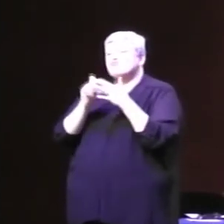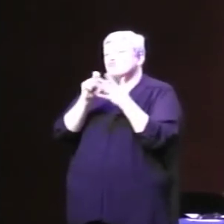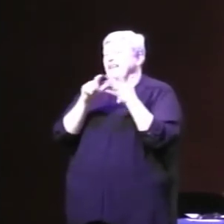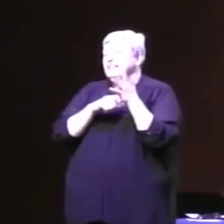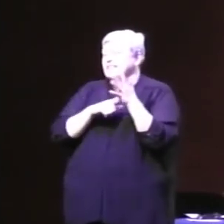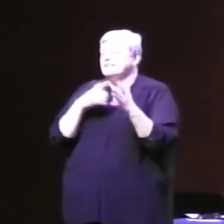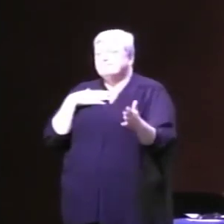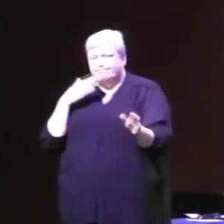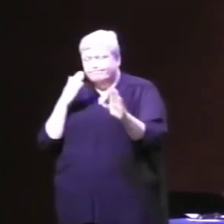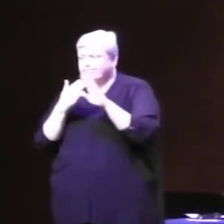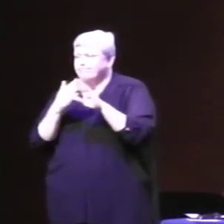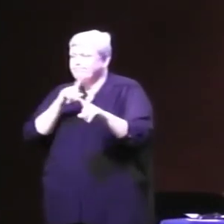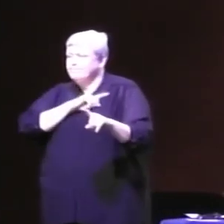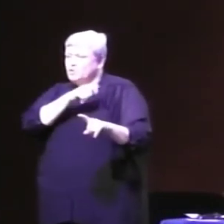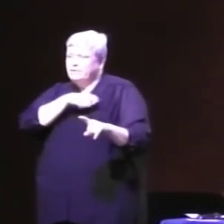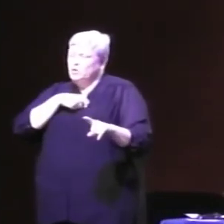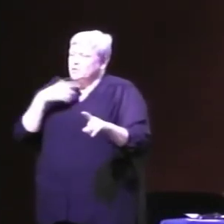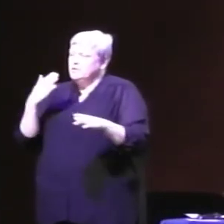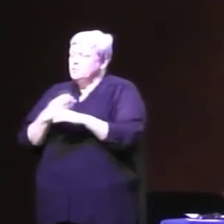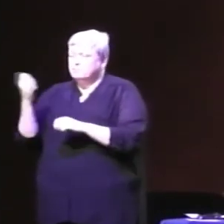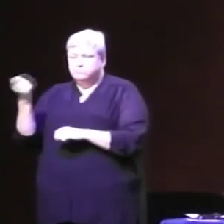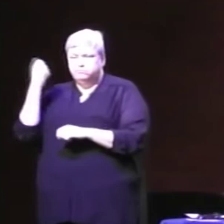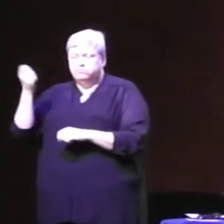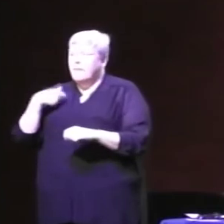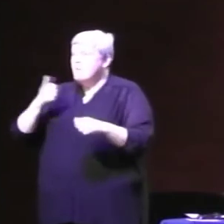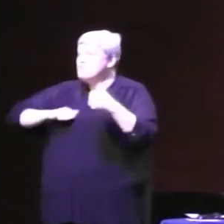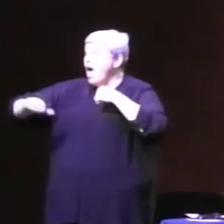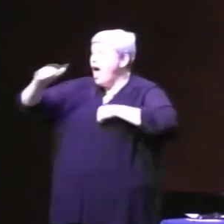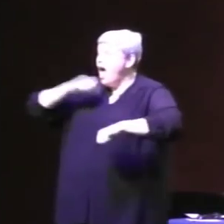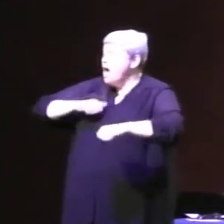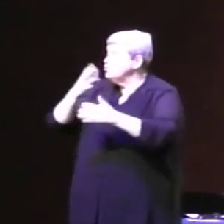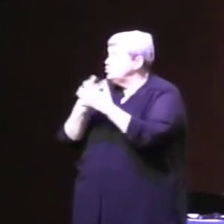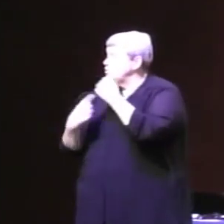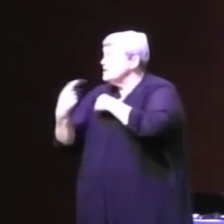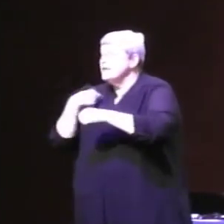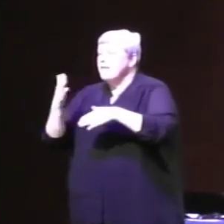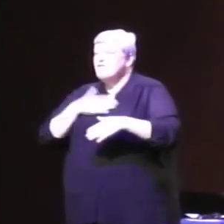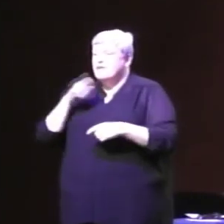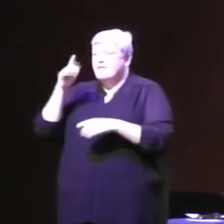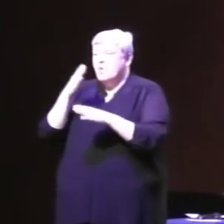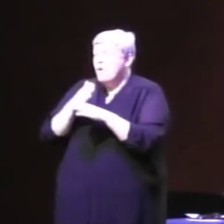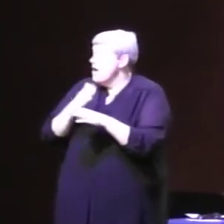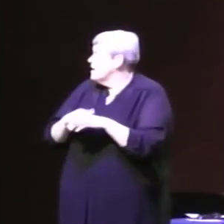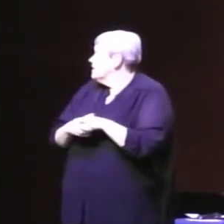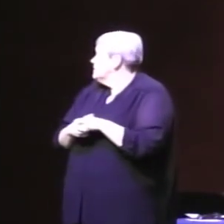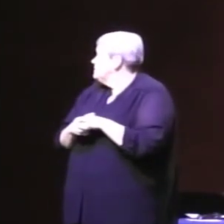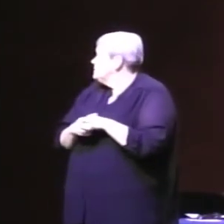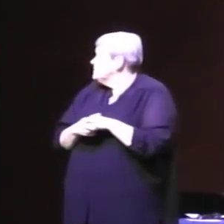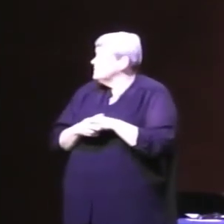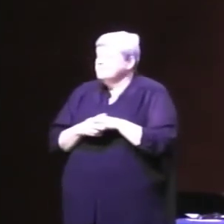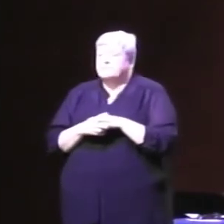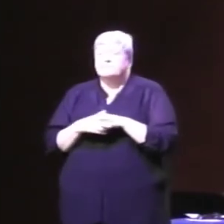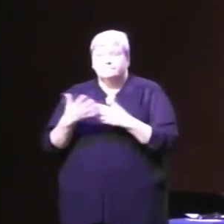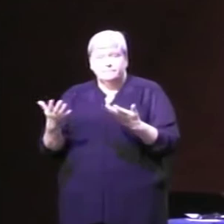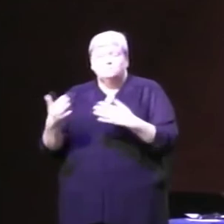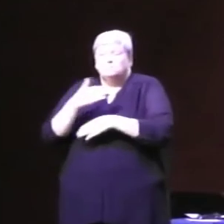organising and lobbying by the trade unions, and I am proud that my union, Unison, was at the forefront of that work. So instead of embracing